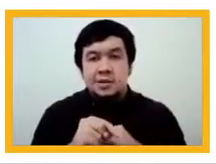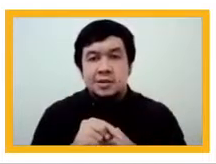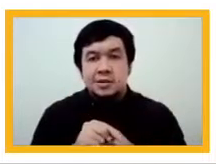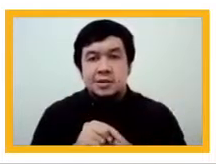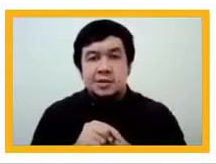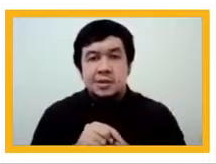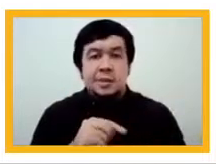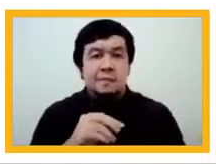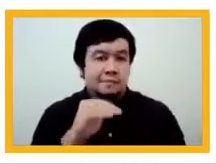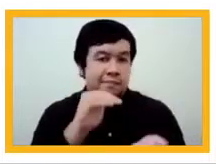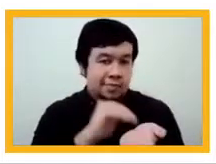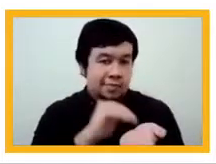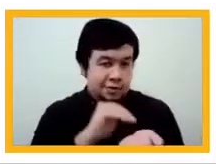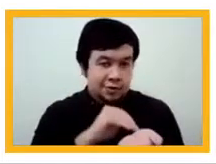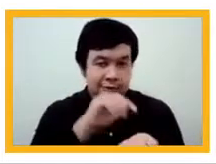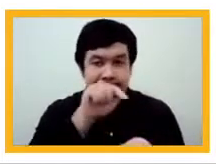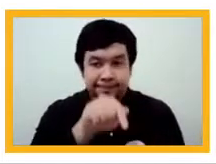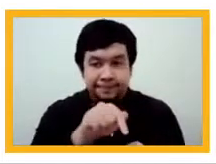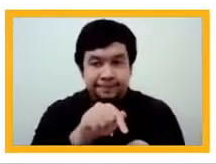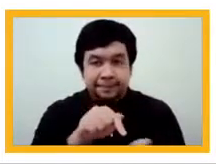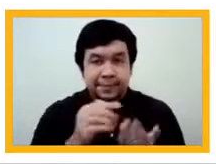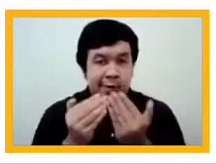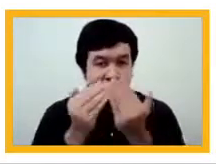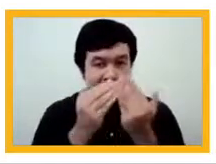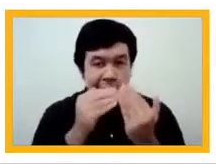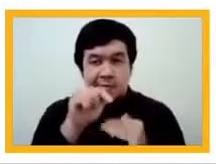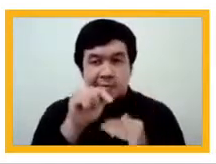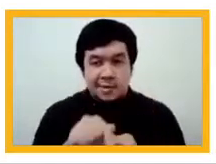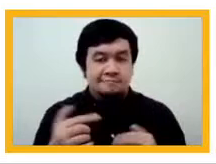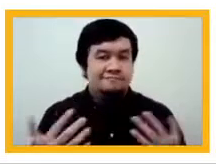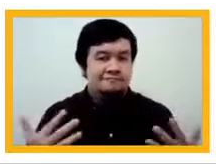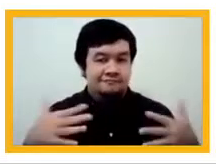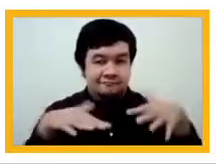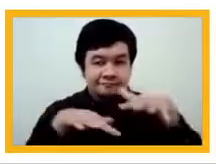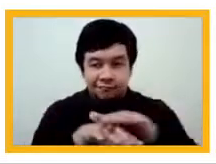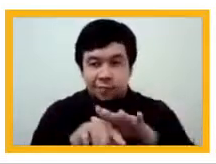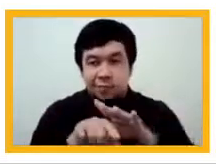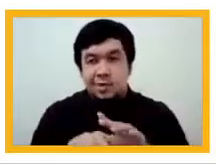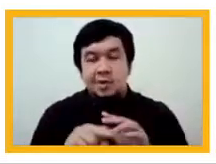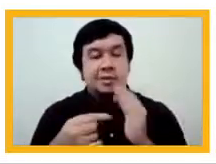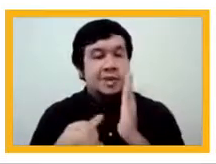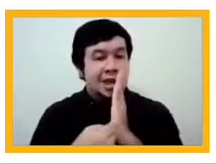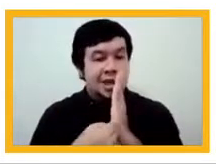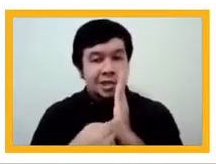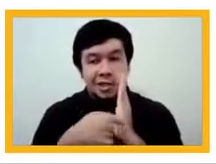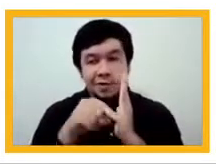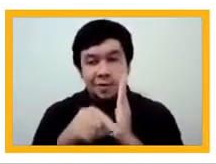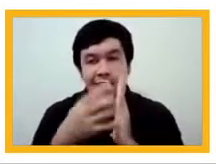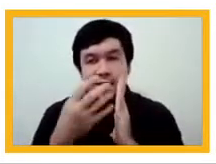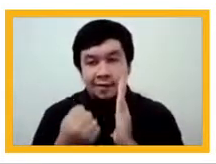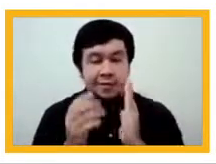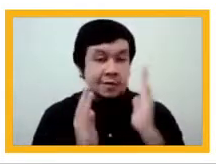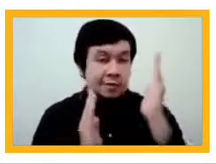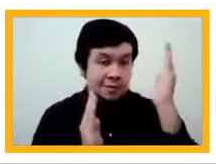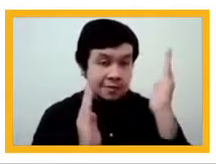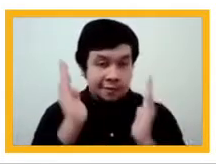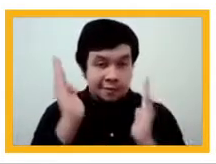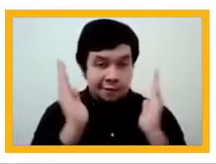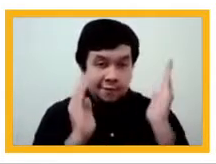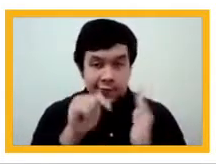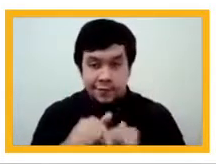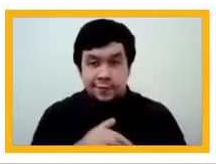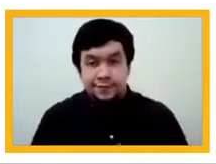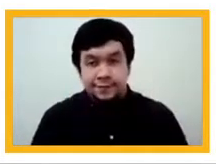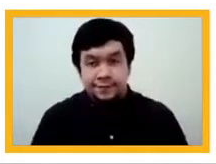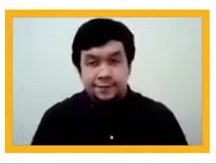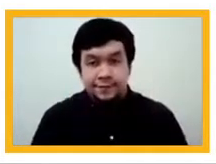and digitally enabled health service provision. Just an example from my own experience. So now over to you, please,